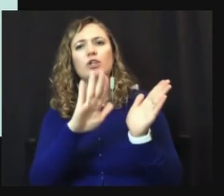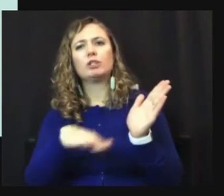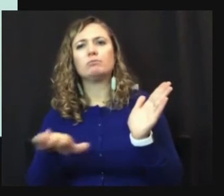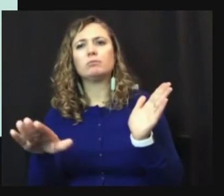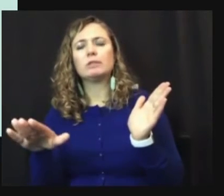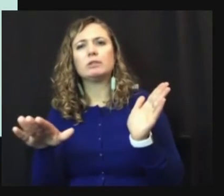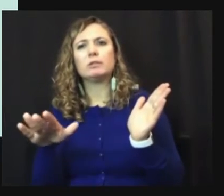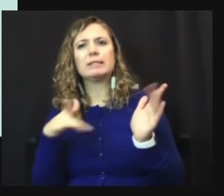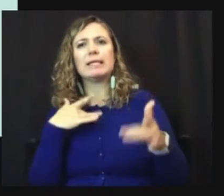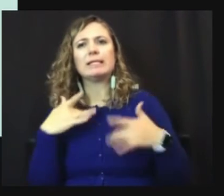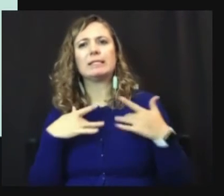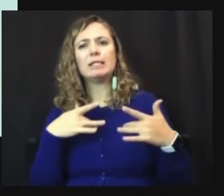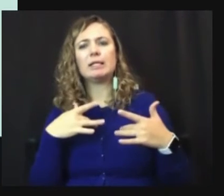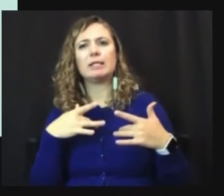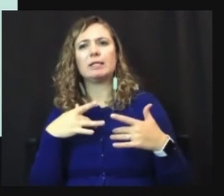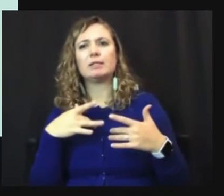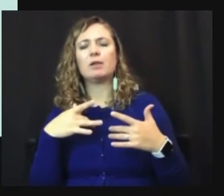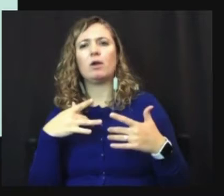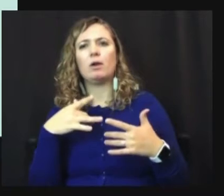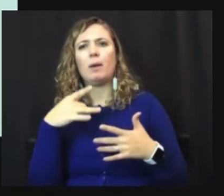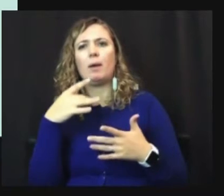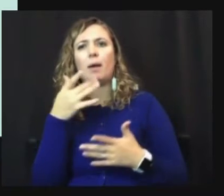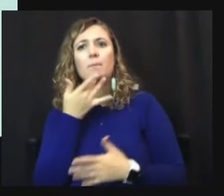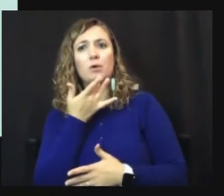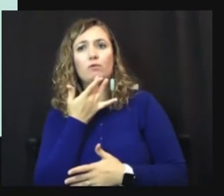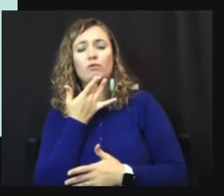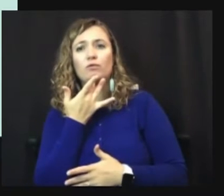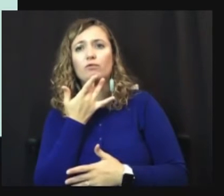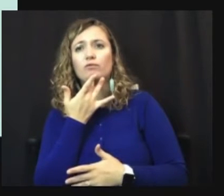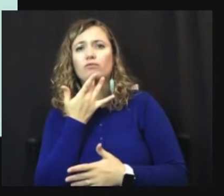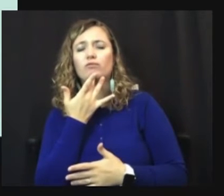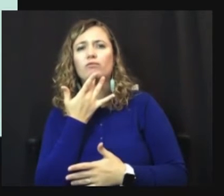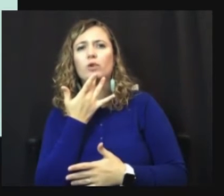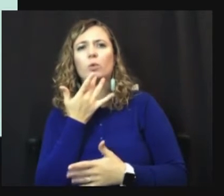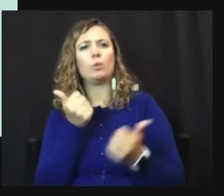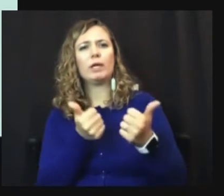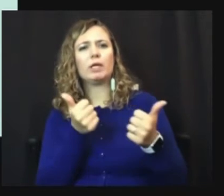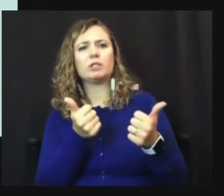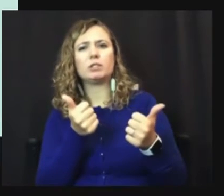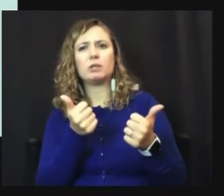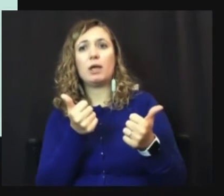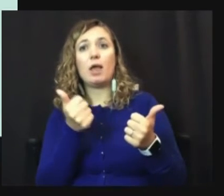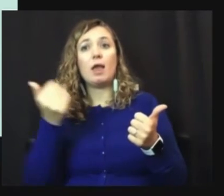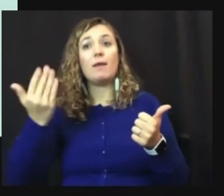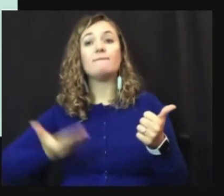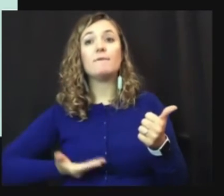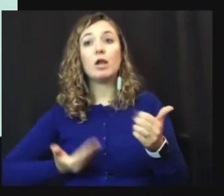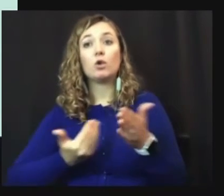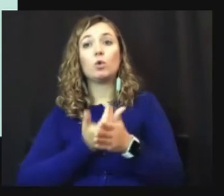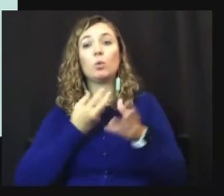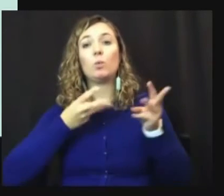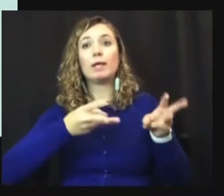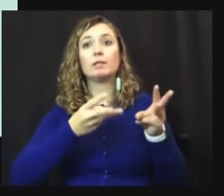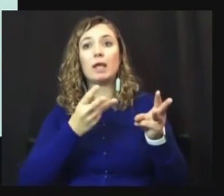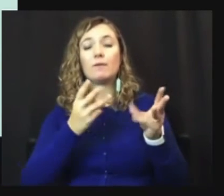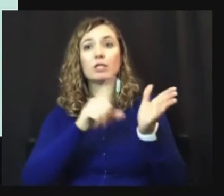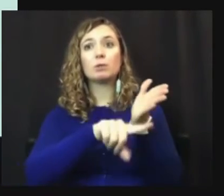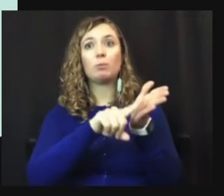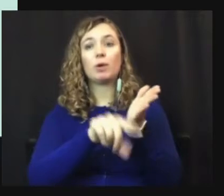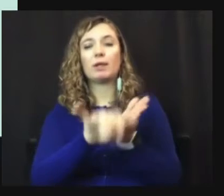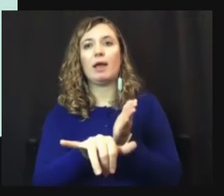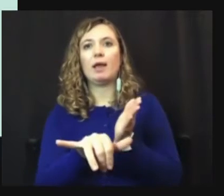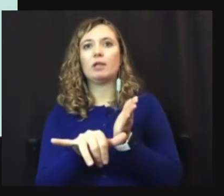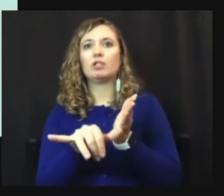your family members prefer, and invite new ways of exploring those senses. Begin that co regulation